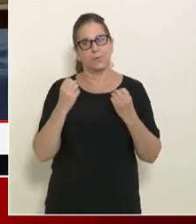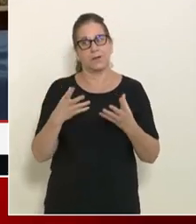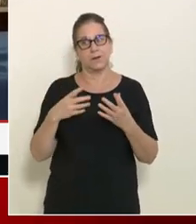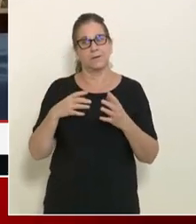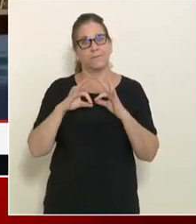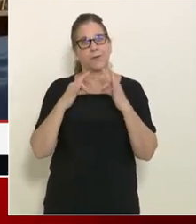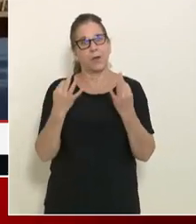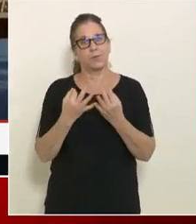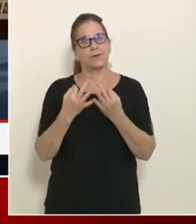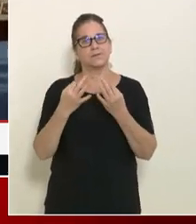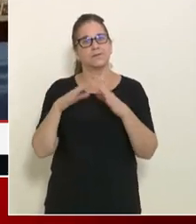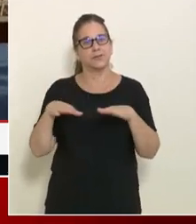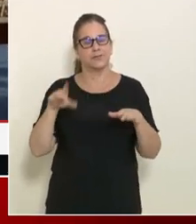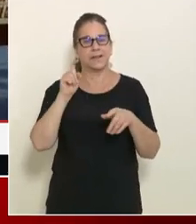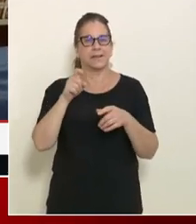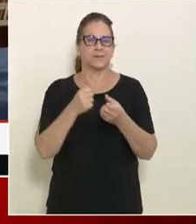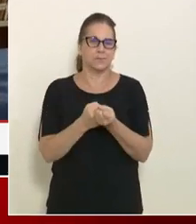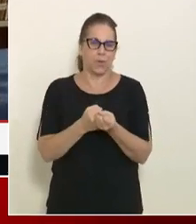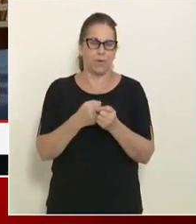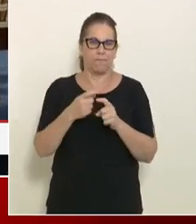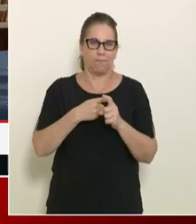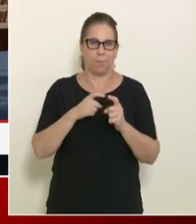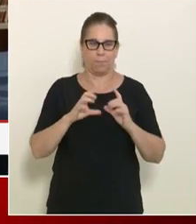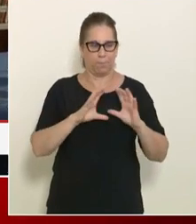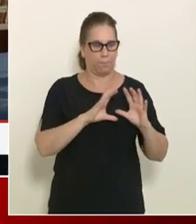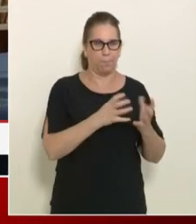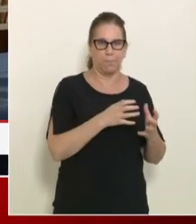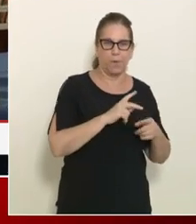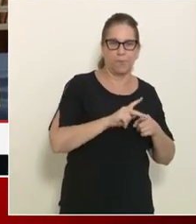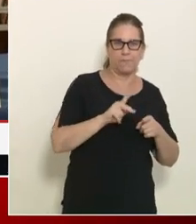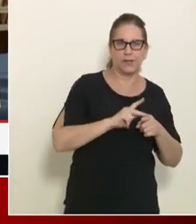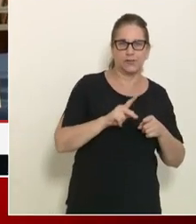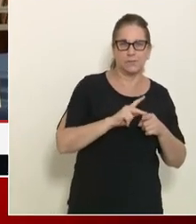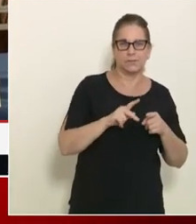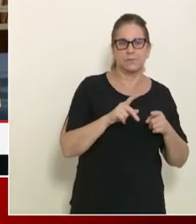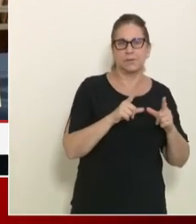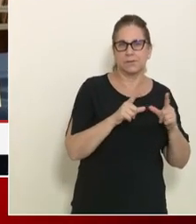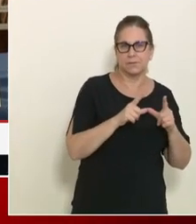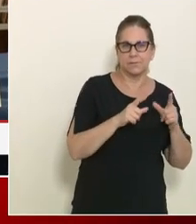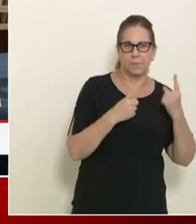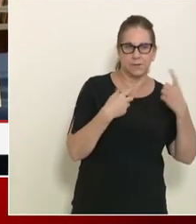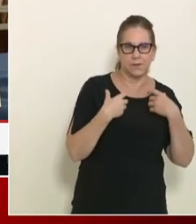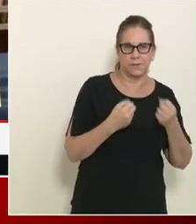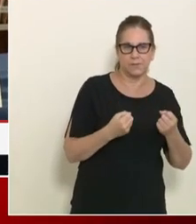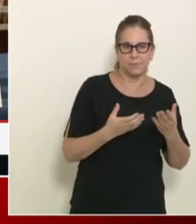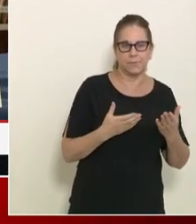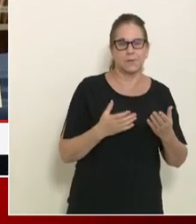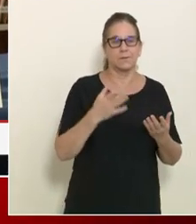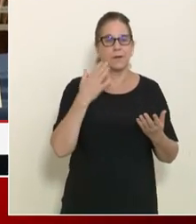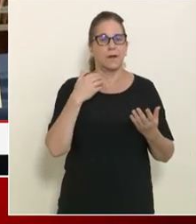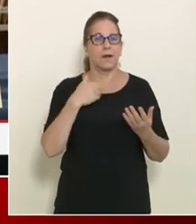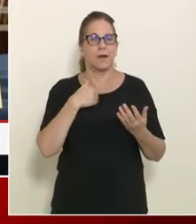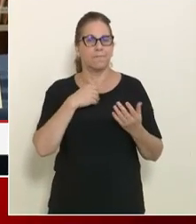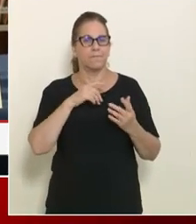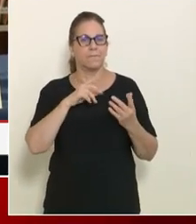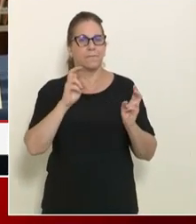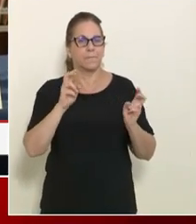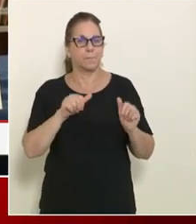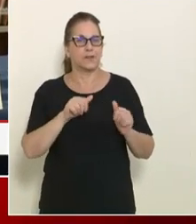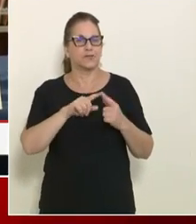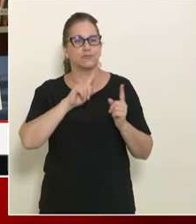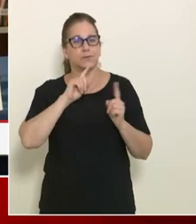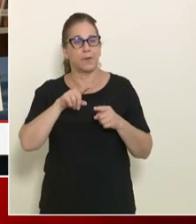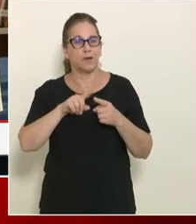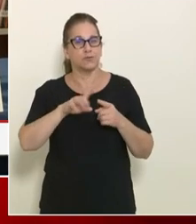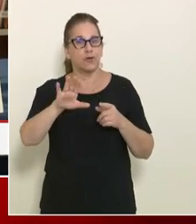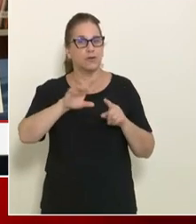and our clinicians during this time, and schools are planning diligently for trauma-responsive practices. We're thrilled to